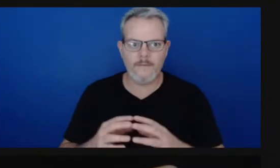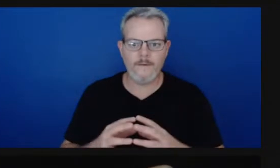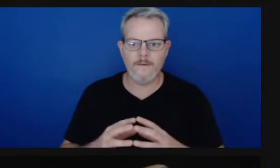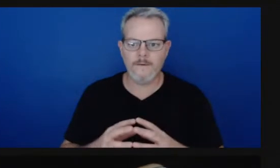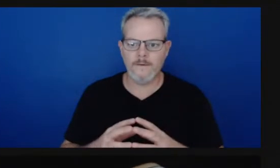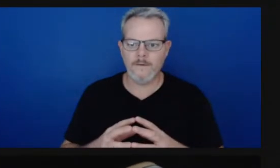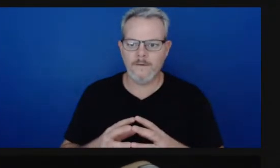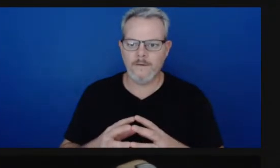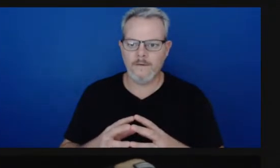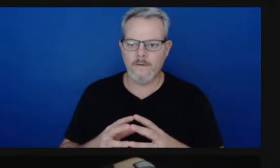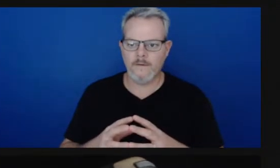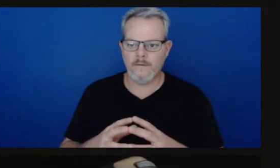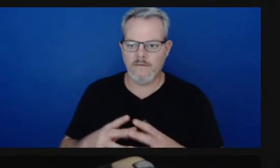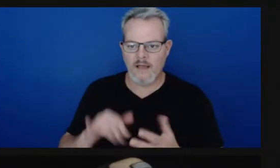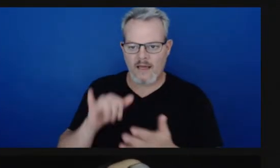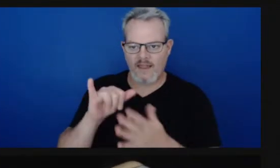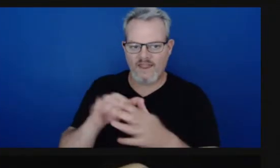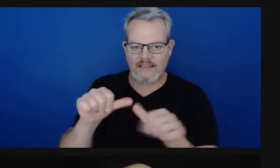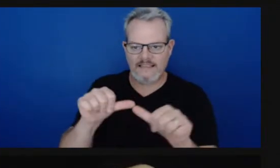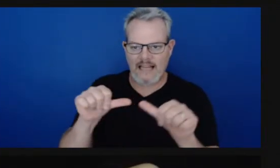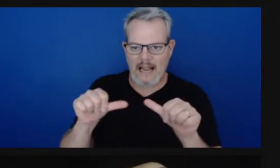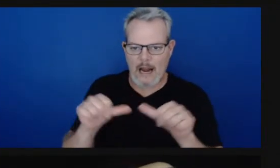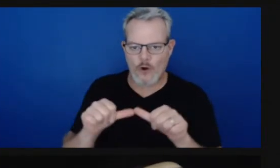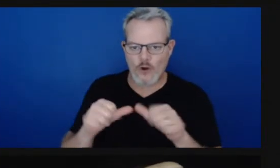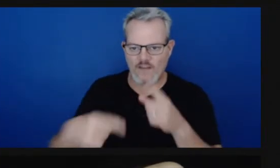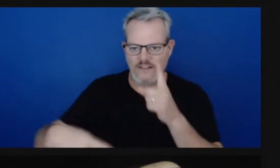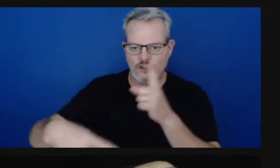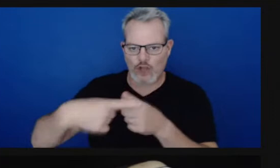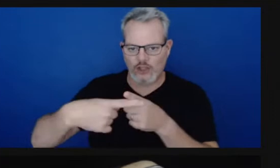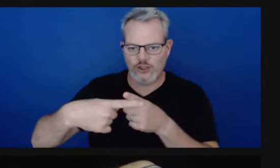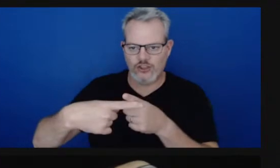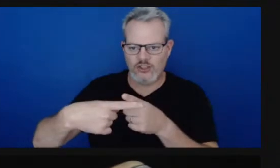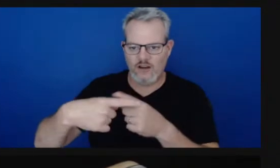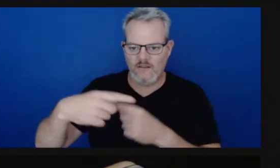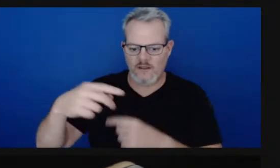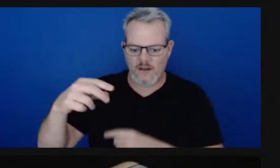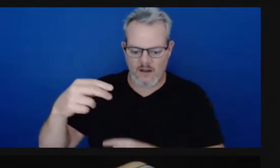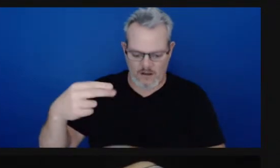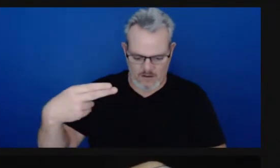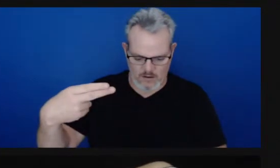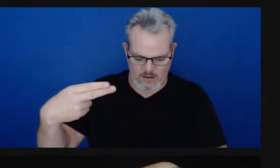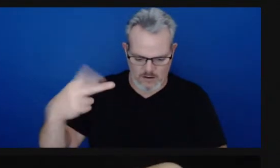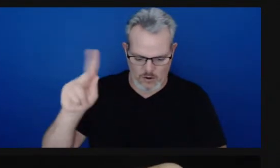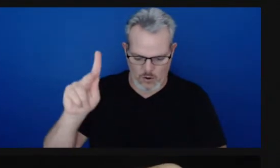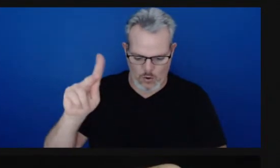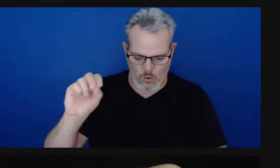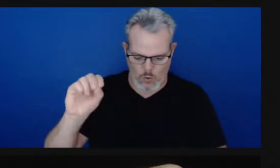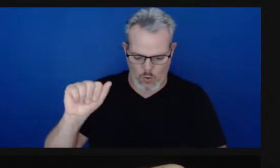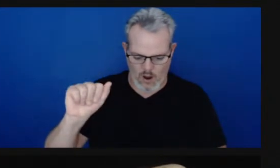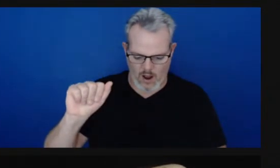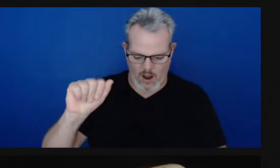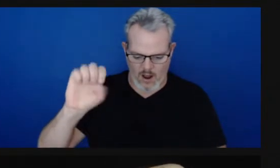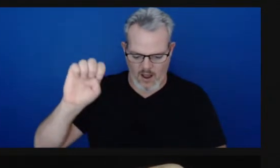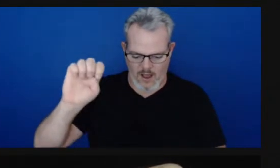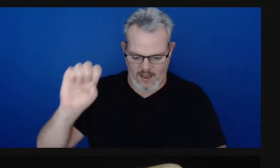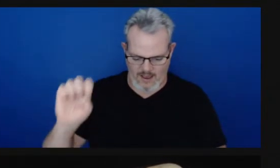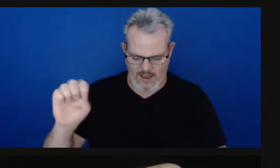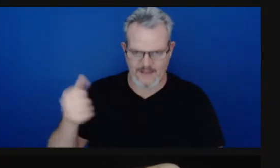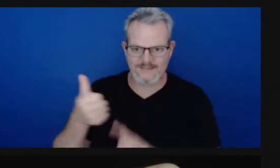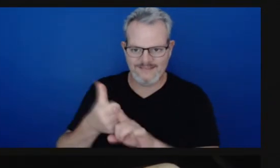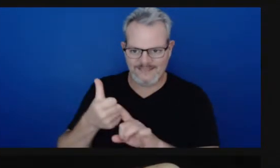is the junction of the Kauai fault zone on the southwest rift lineation that way, right? So that seemed to be where it was